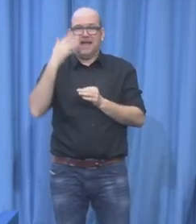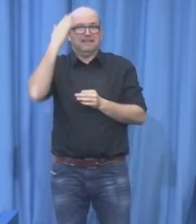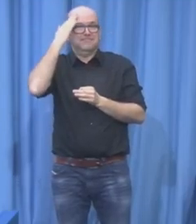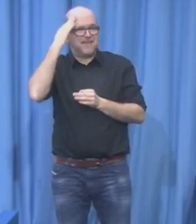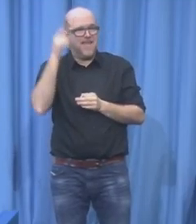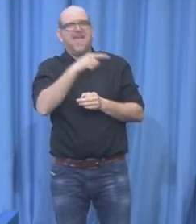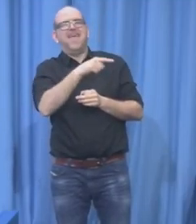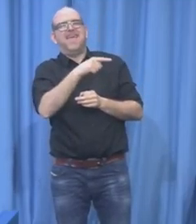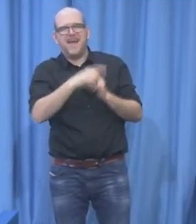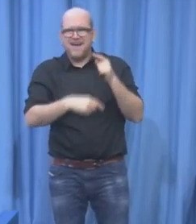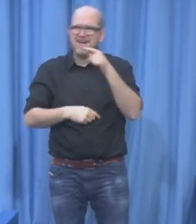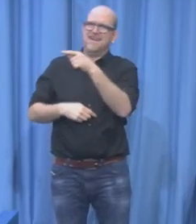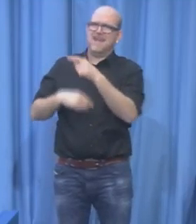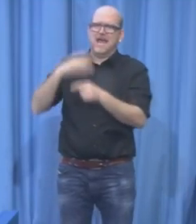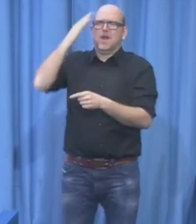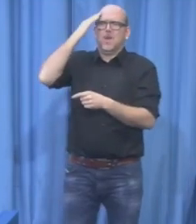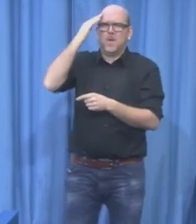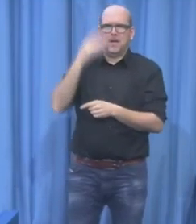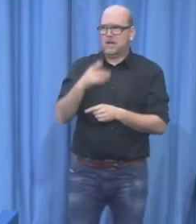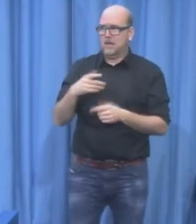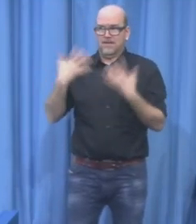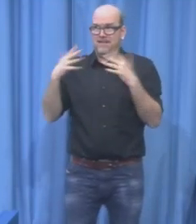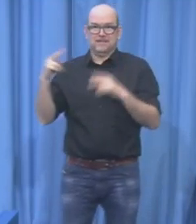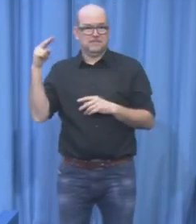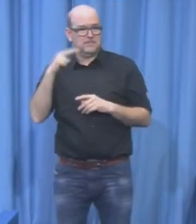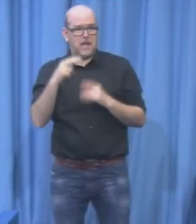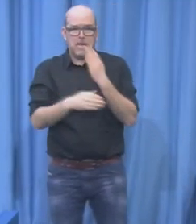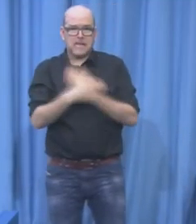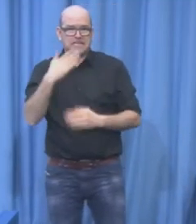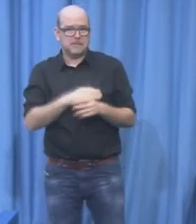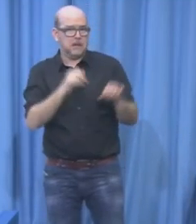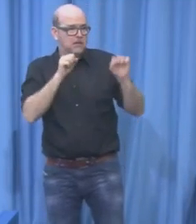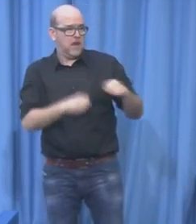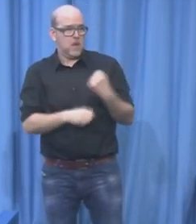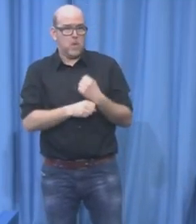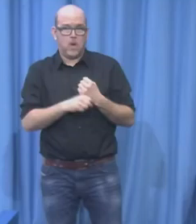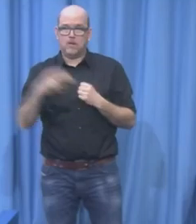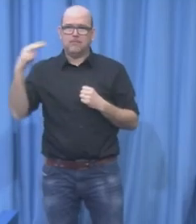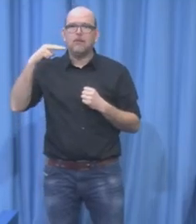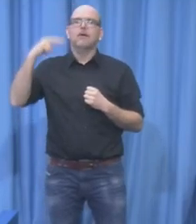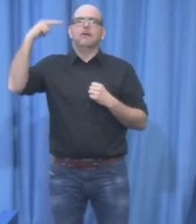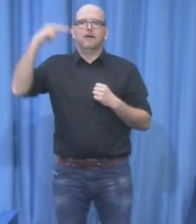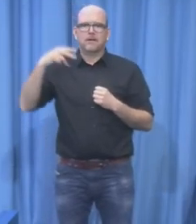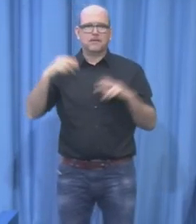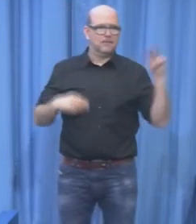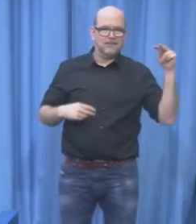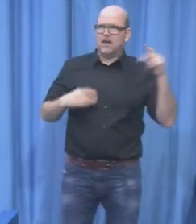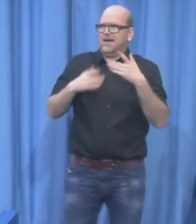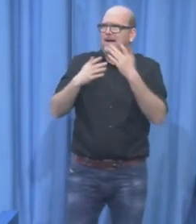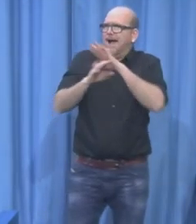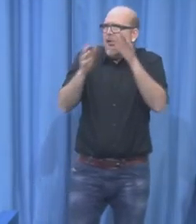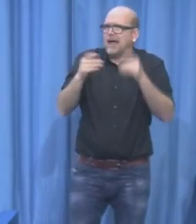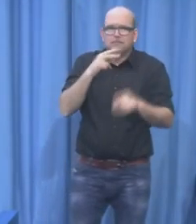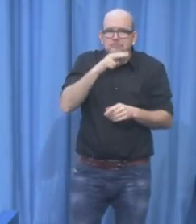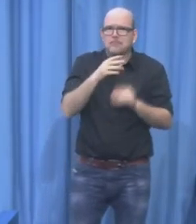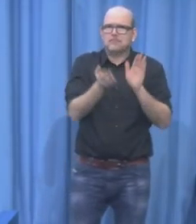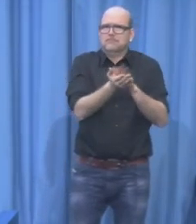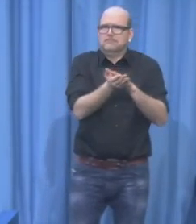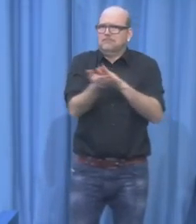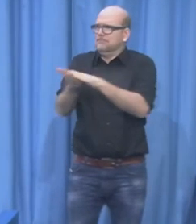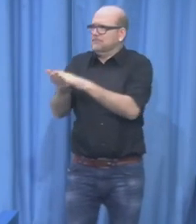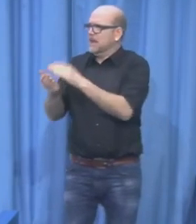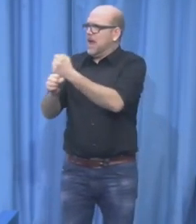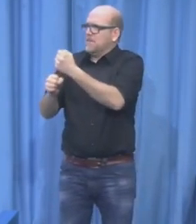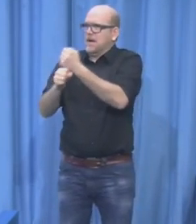with the hospital, be for good or for bad reasons. People with intellectual disabilities are visible in their community in relation to that.